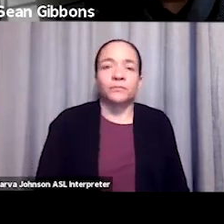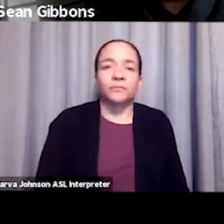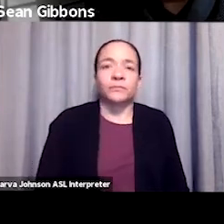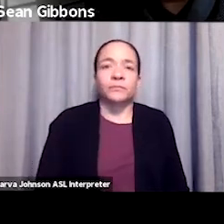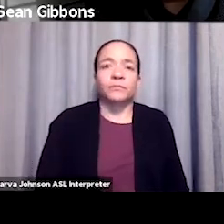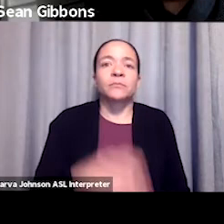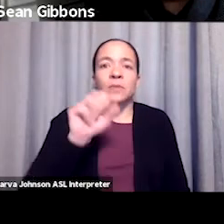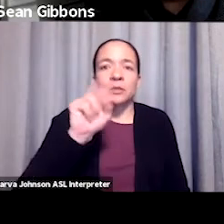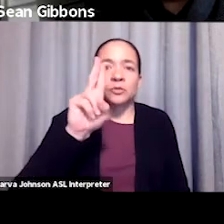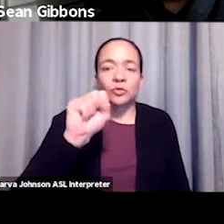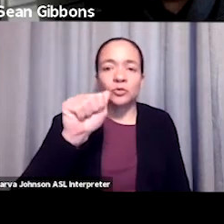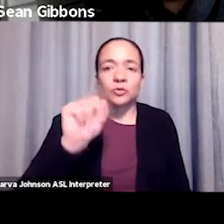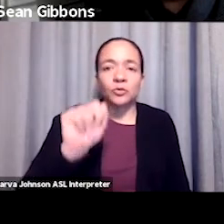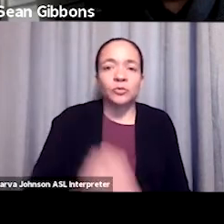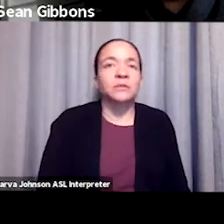Susan.